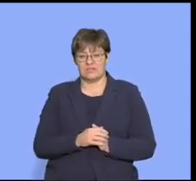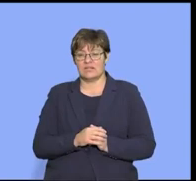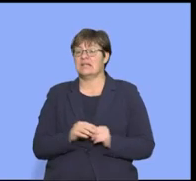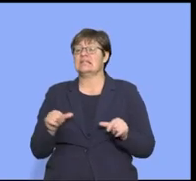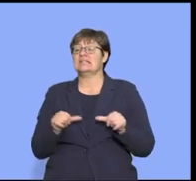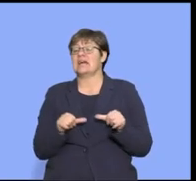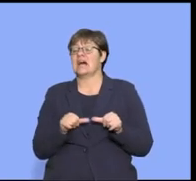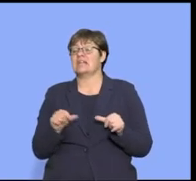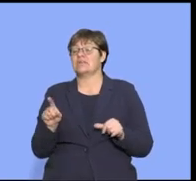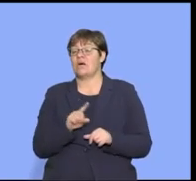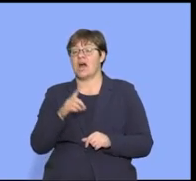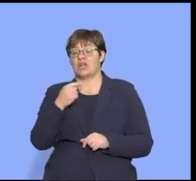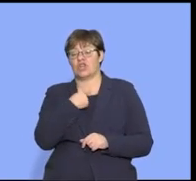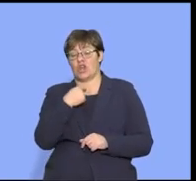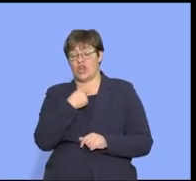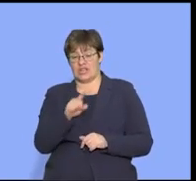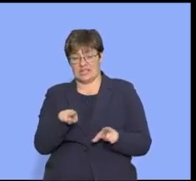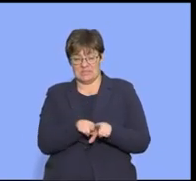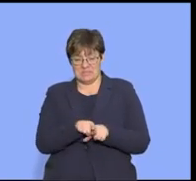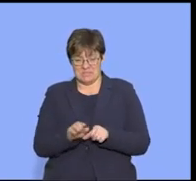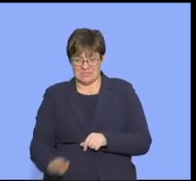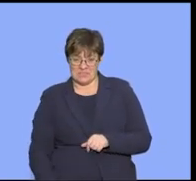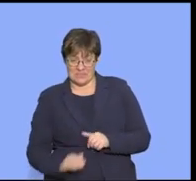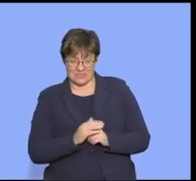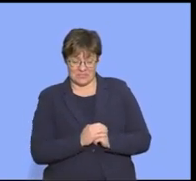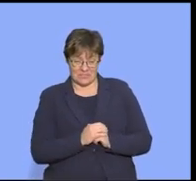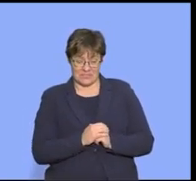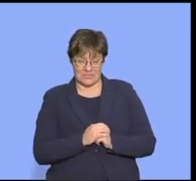the size of a dog.